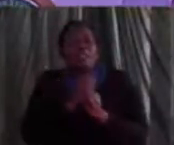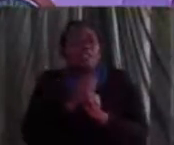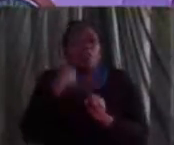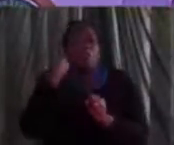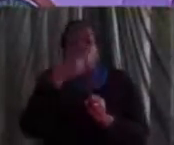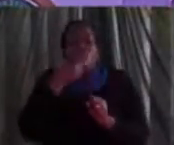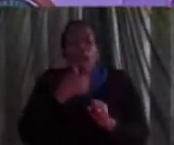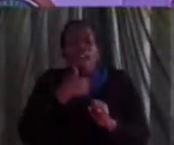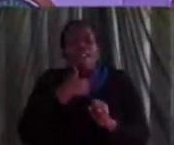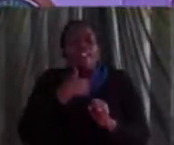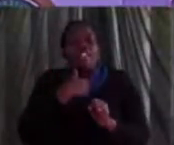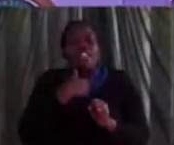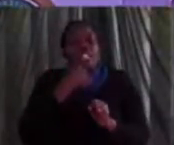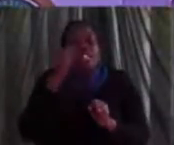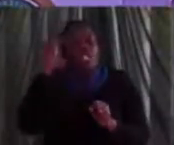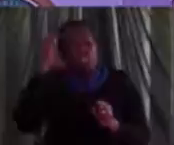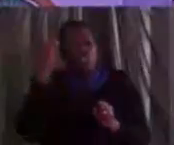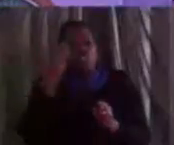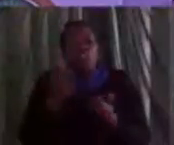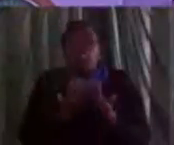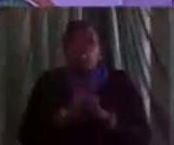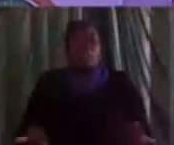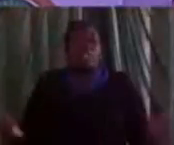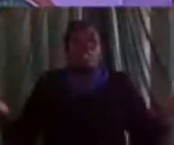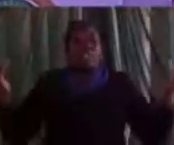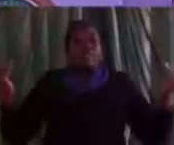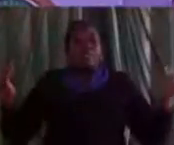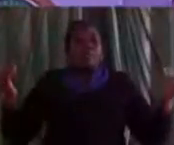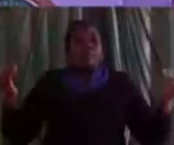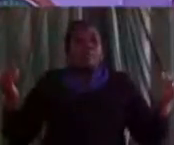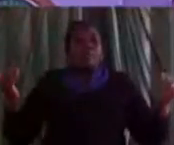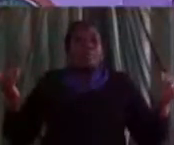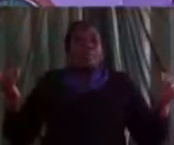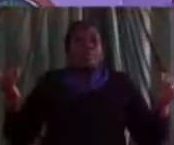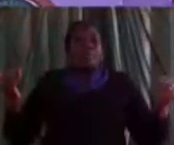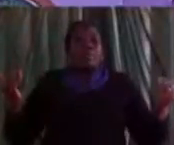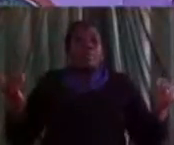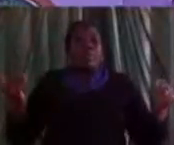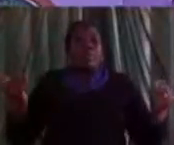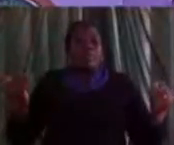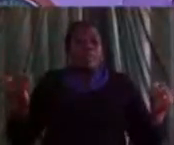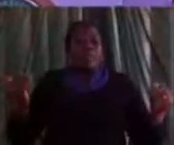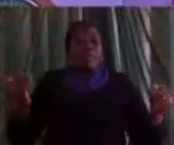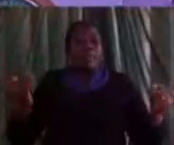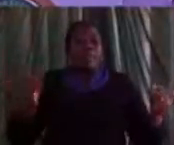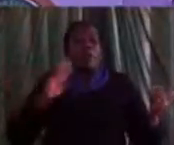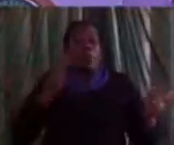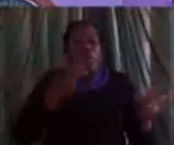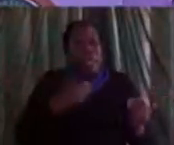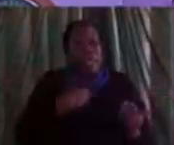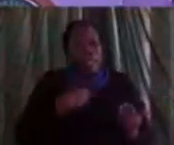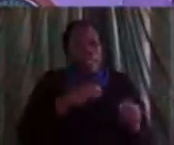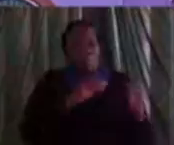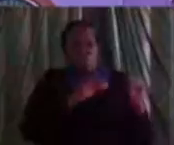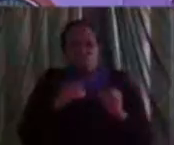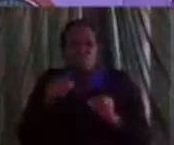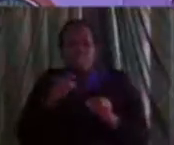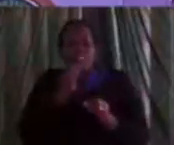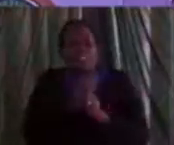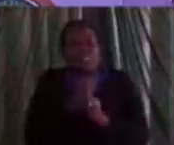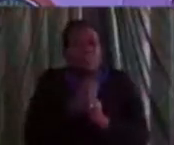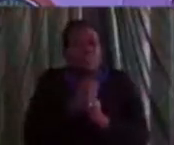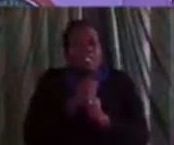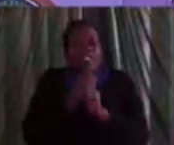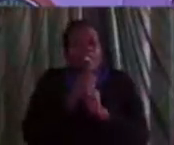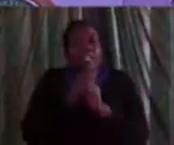and very successfully, but it refused to work because of a relapse and what have you. We even took him to some place in South